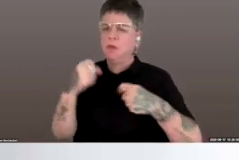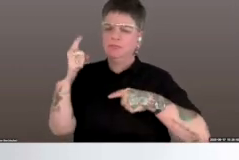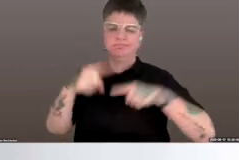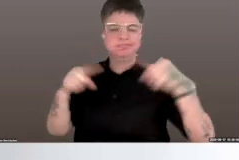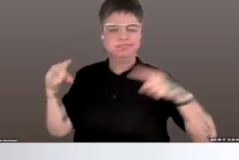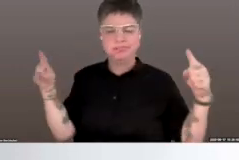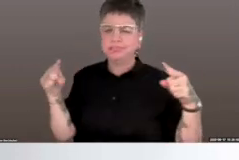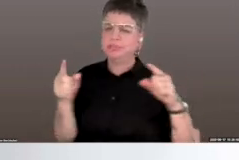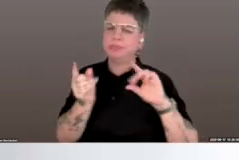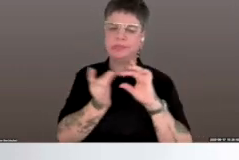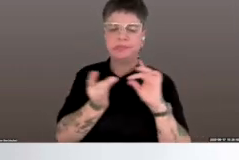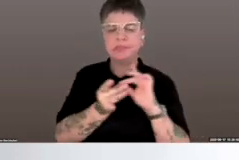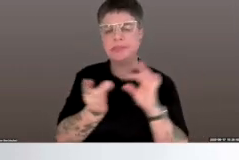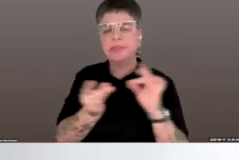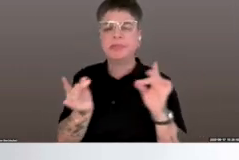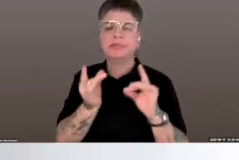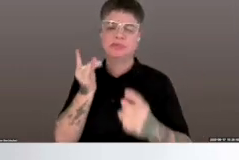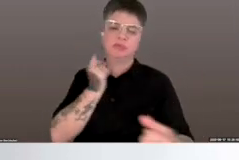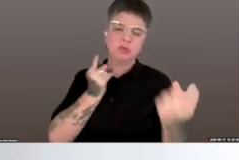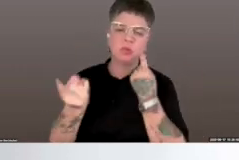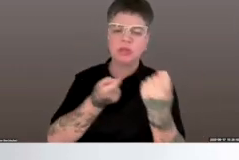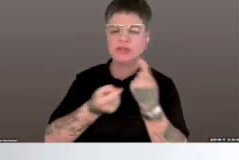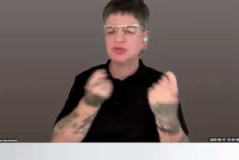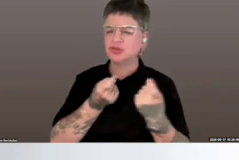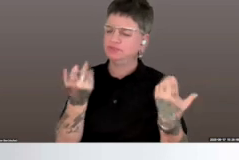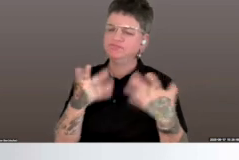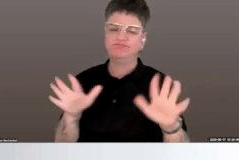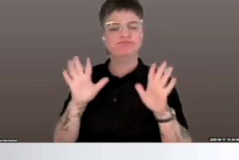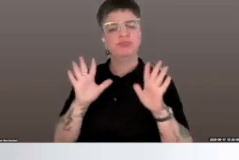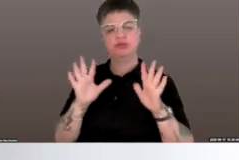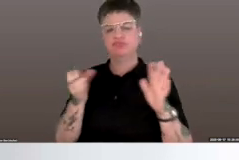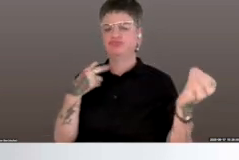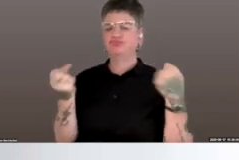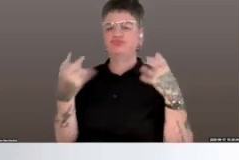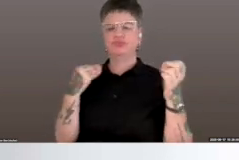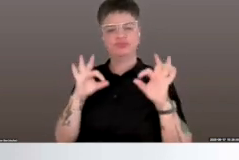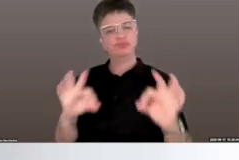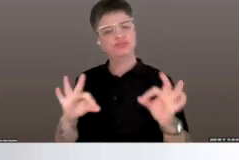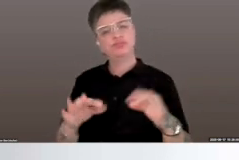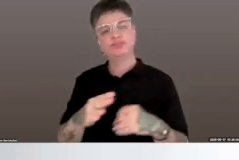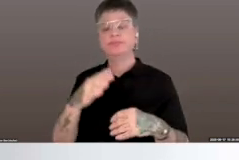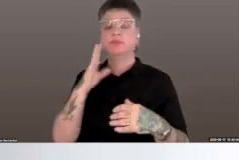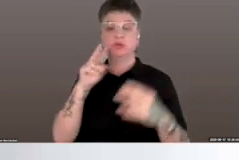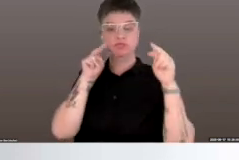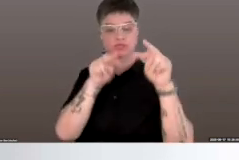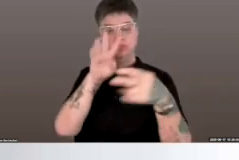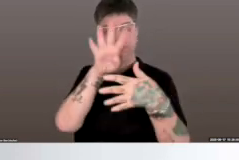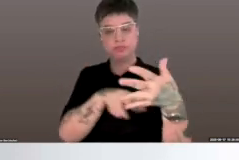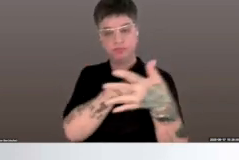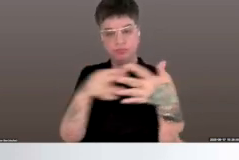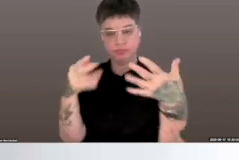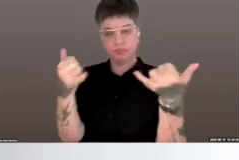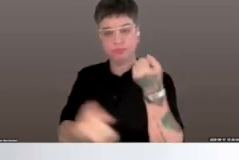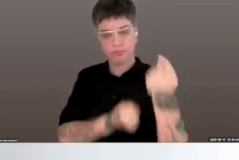questions that we received today. So next, we'll take a look at the schedule for this year, and I'll follow up